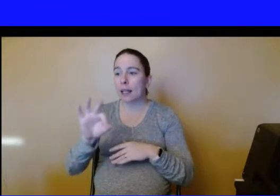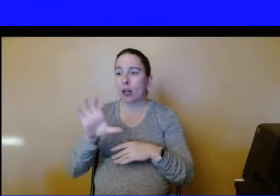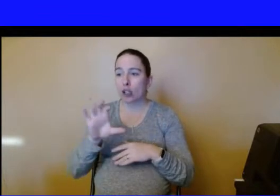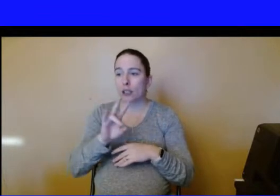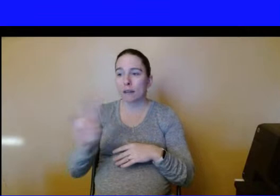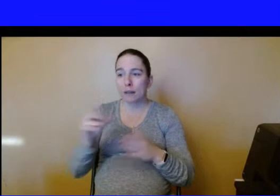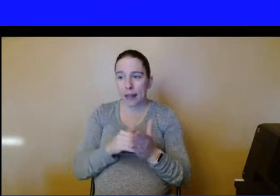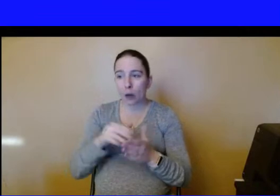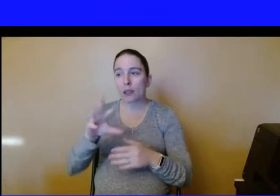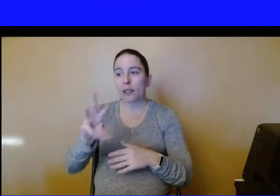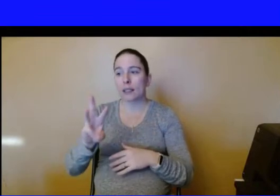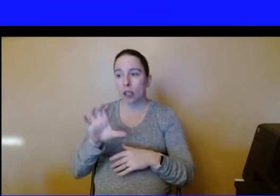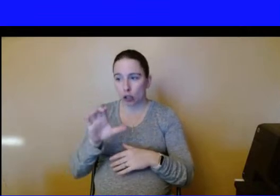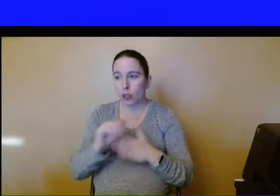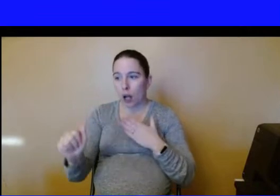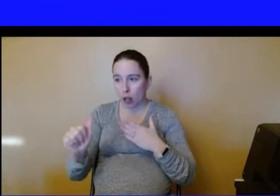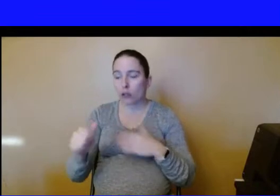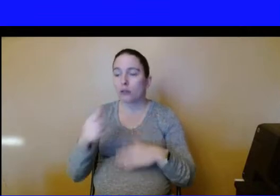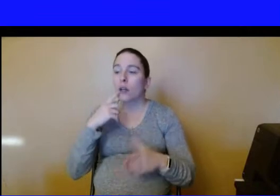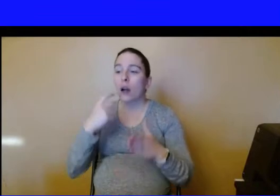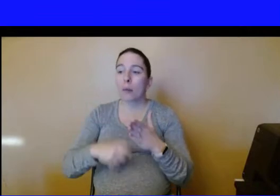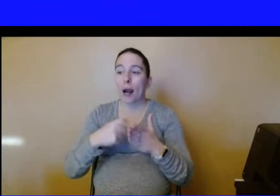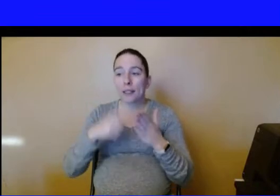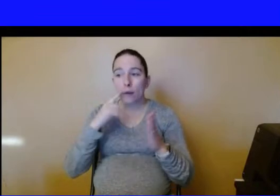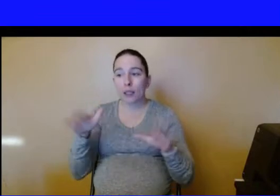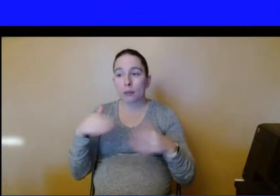team per year is